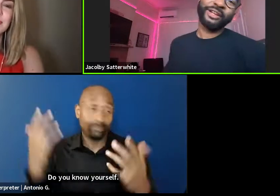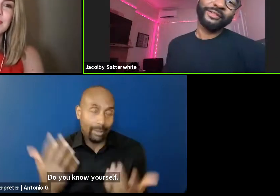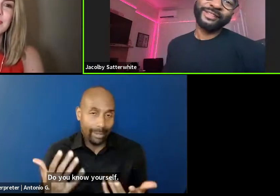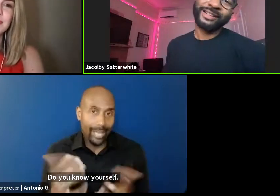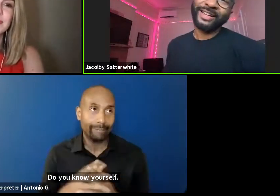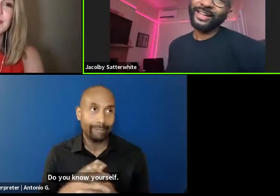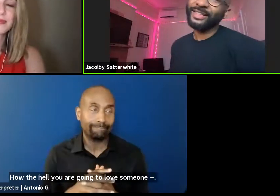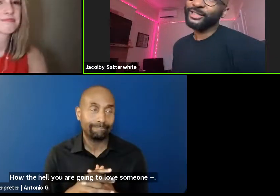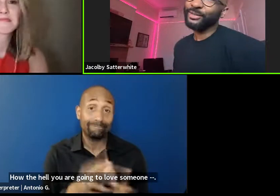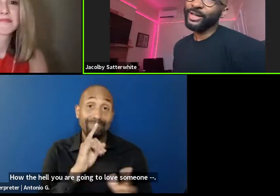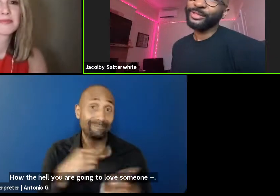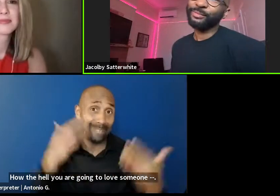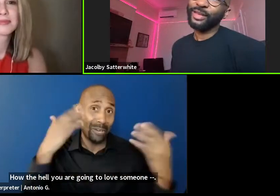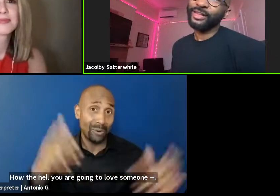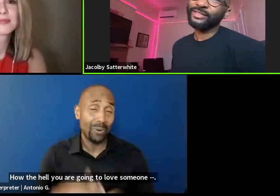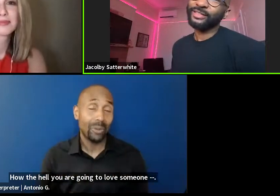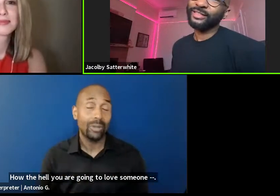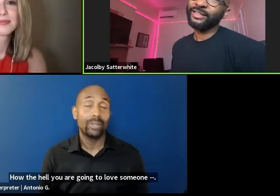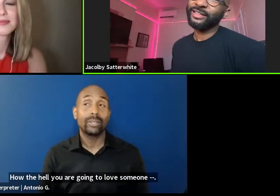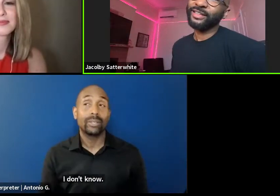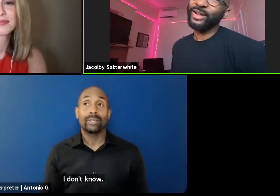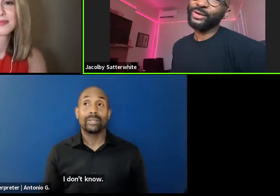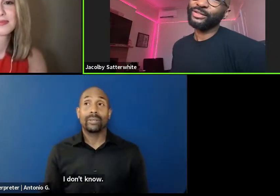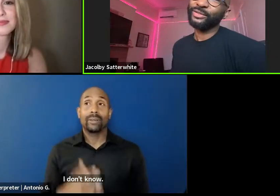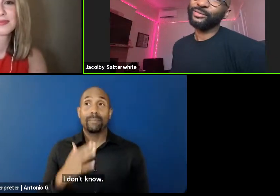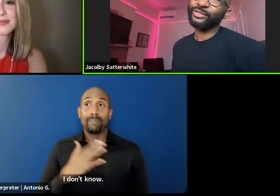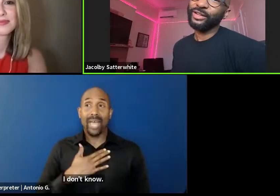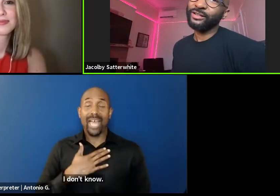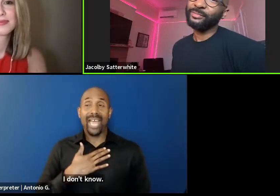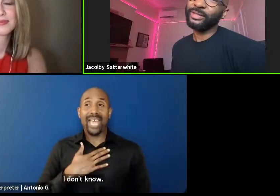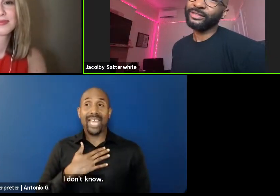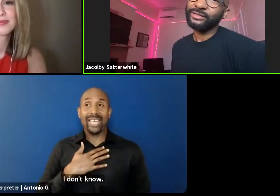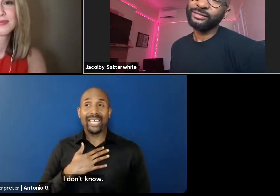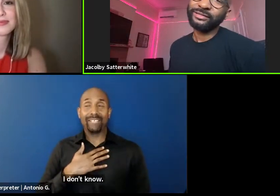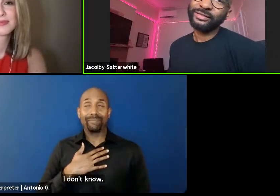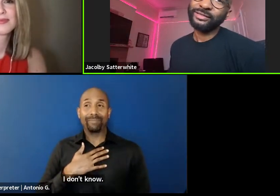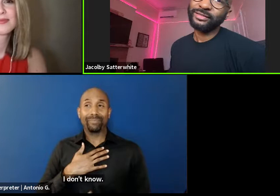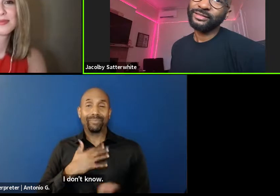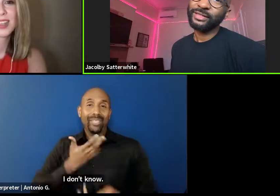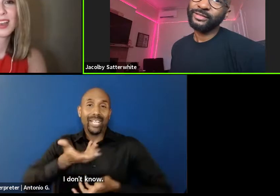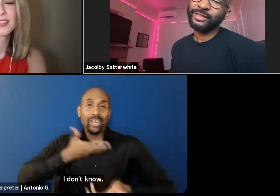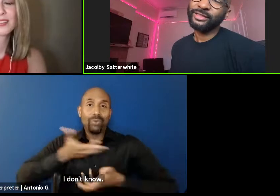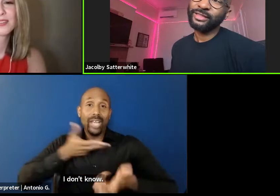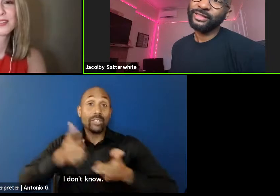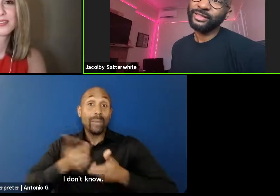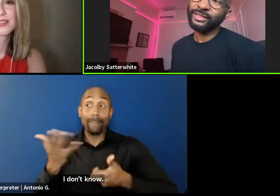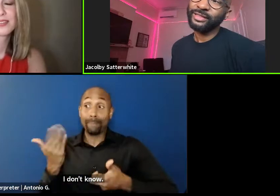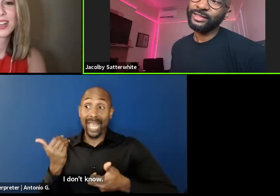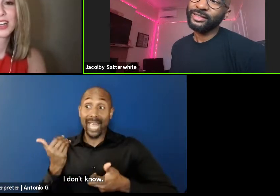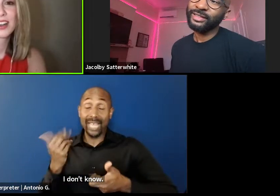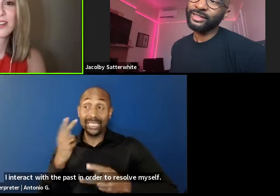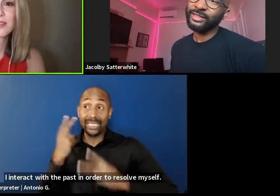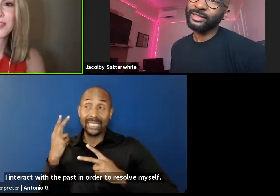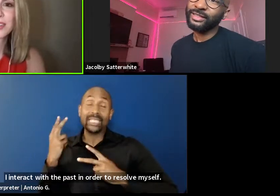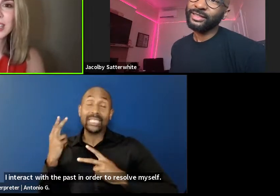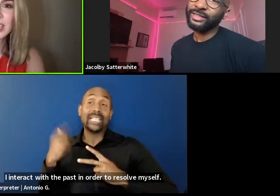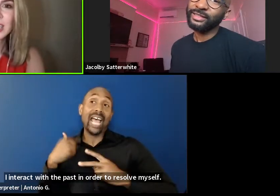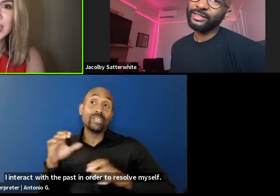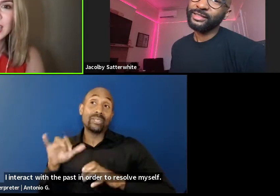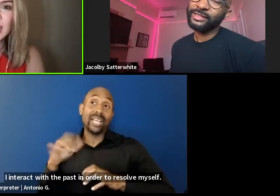I don't know. I interact with the past in order to resolve myself. Definitely. Yeah, fair